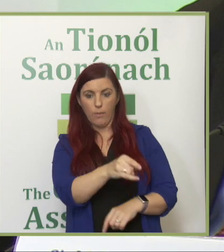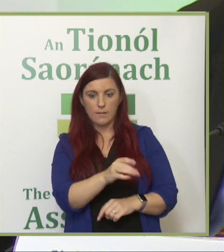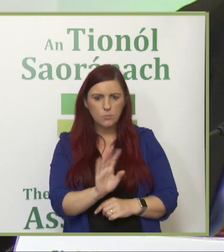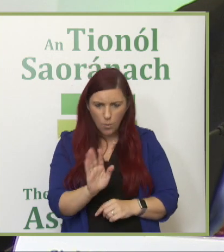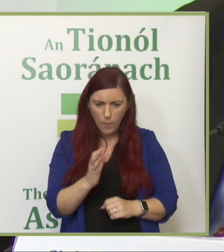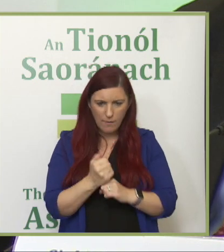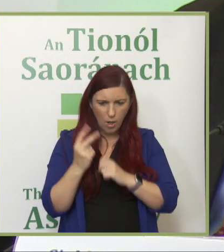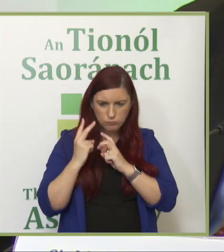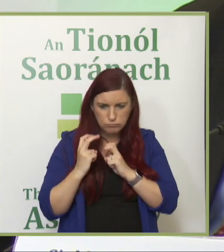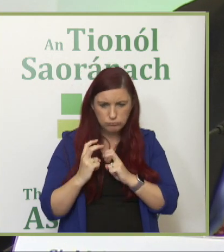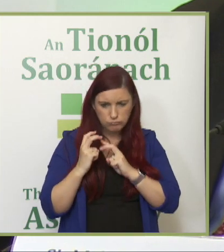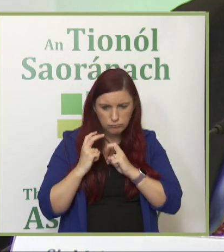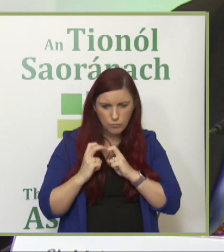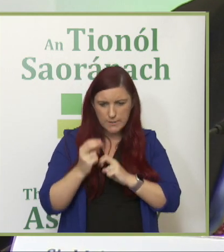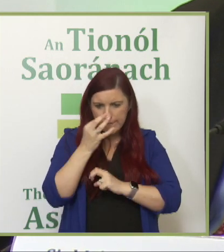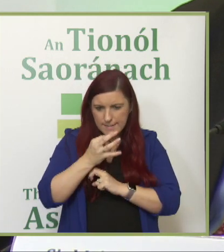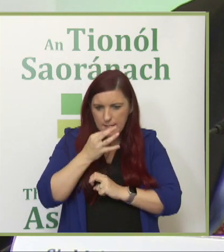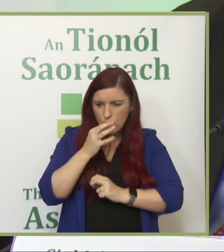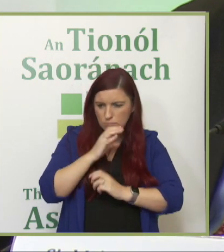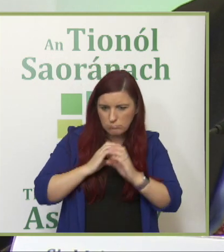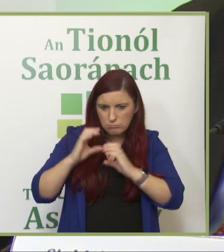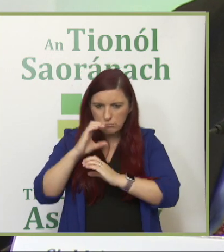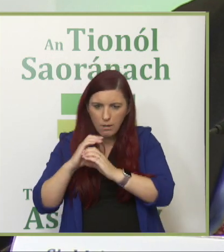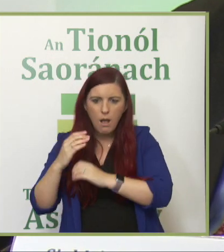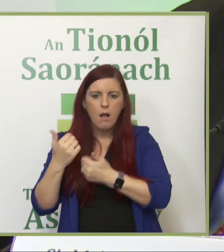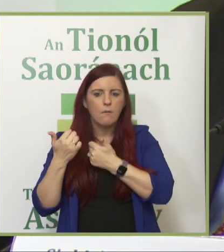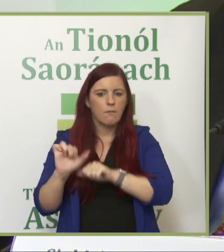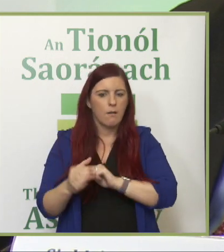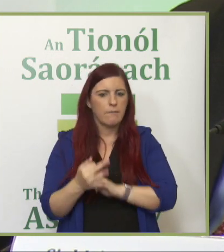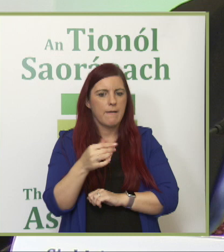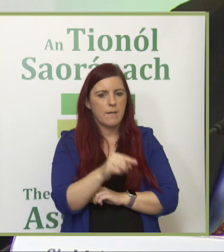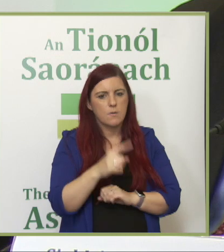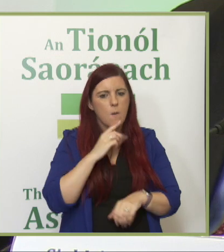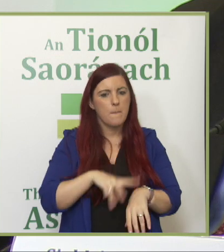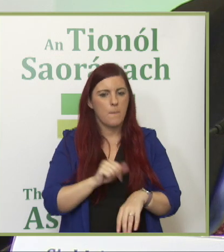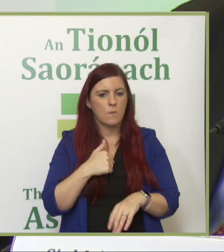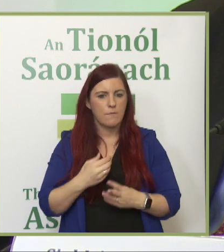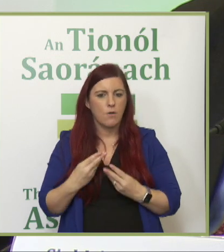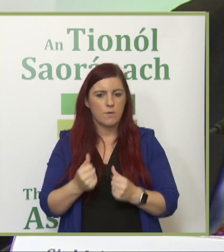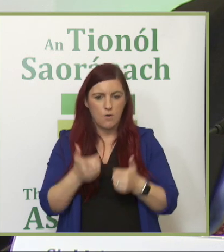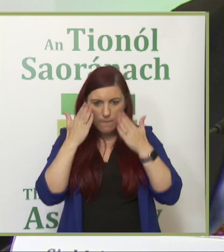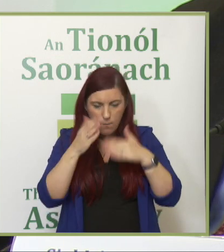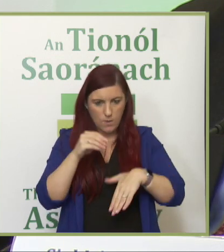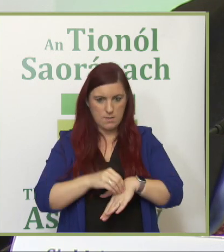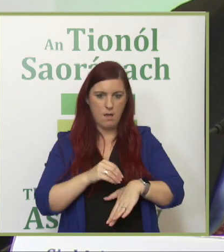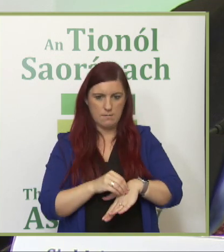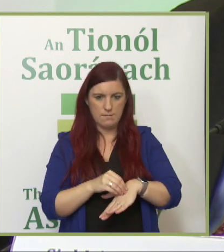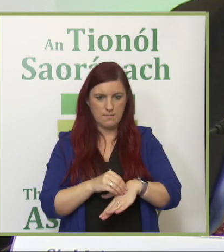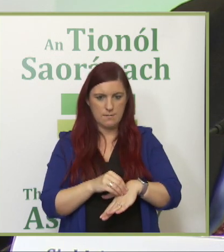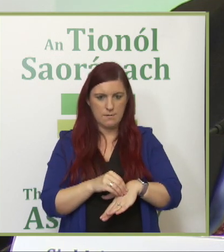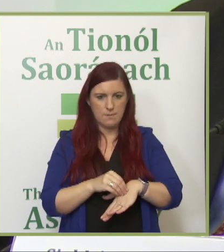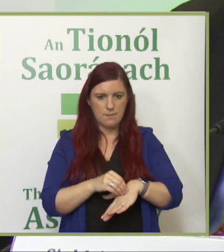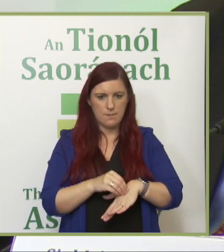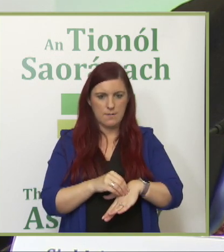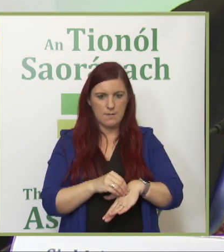cases. So the vast majority, to answer your question, the vast majority of our resources working in drugs is all that higher